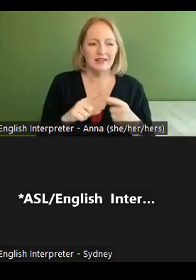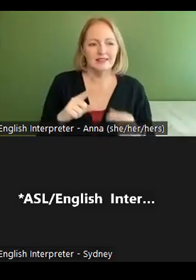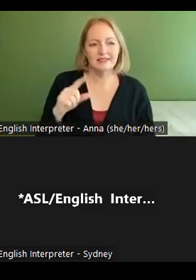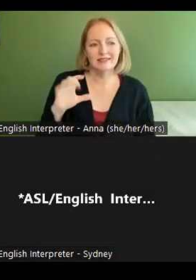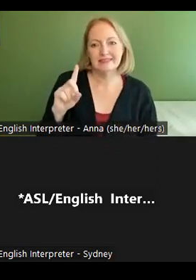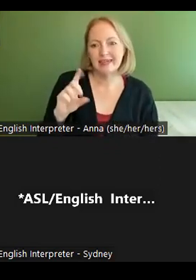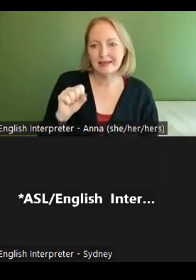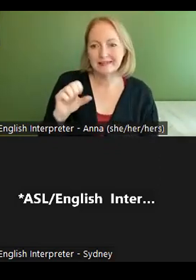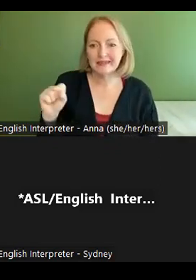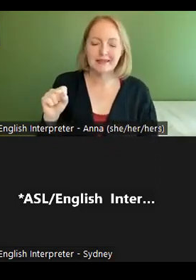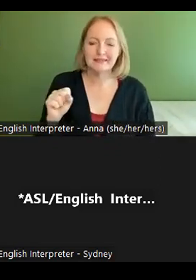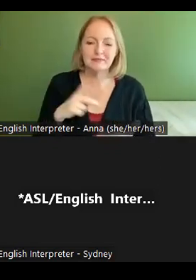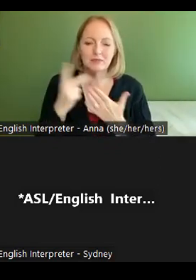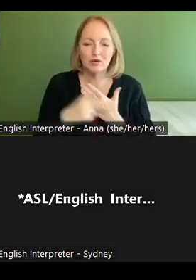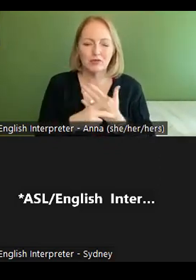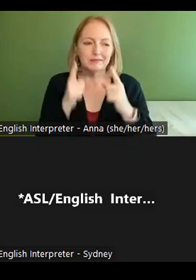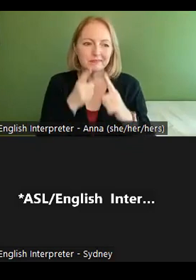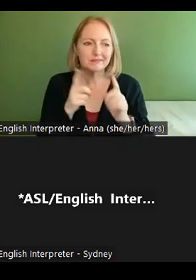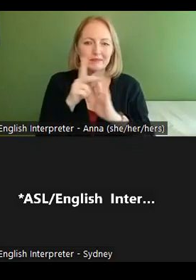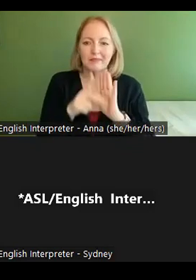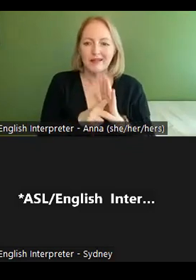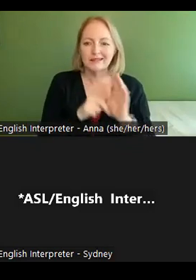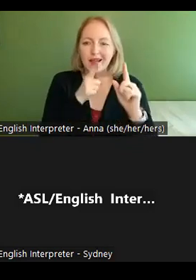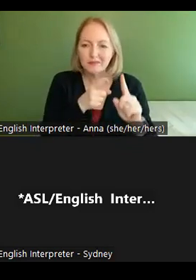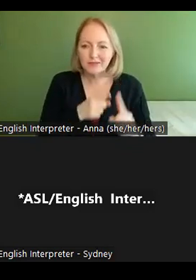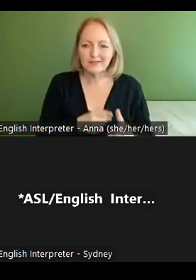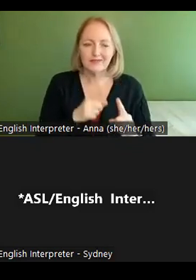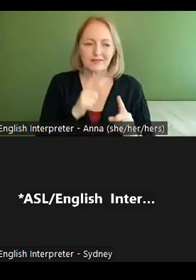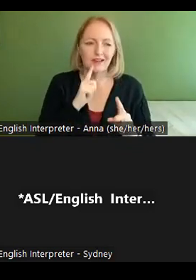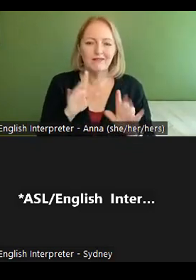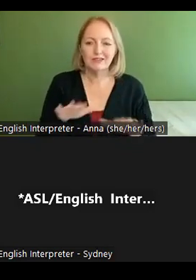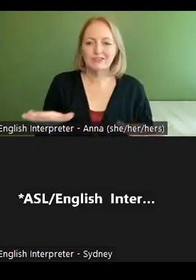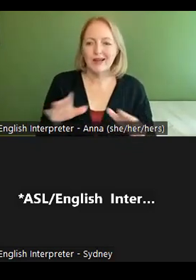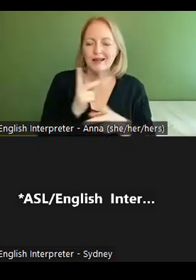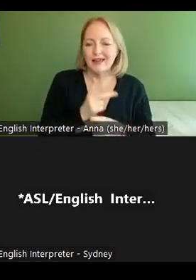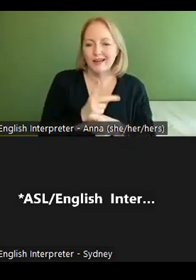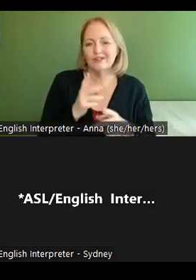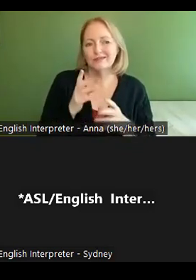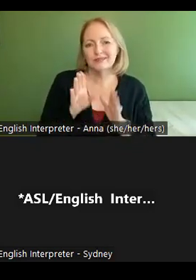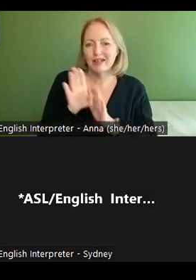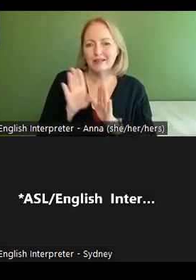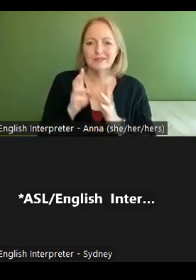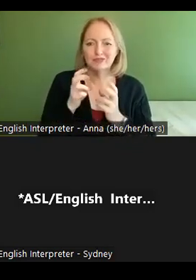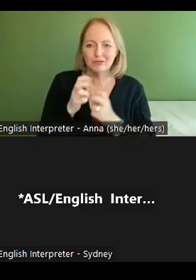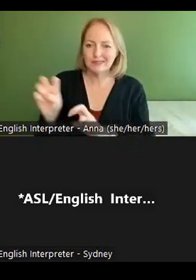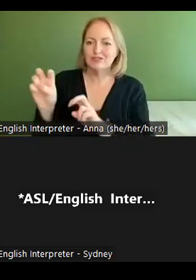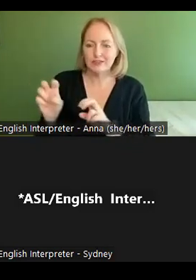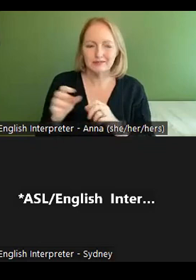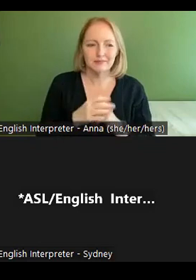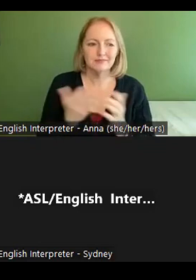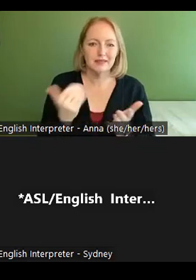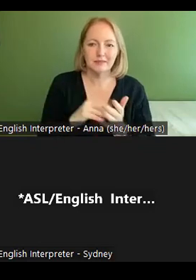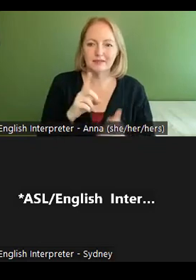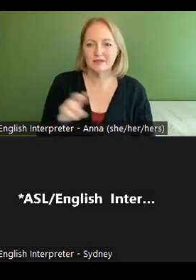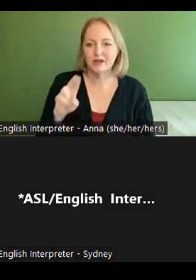CDSS program towards the policy objectives of the Child Care Development Transition. Again, I am Dr. Lupe